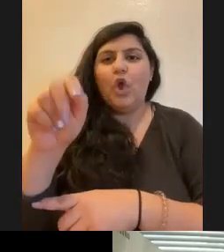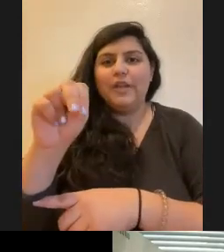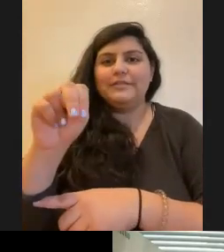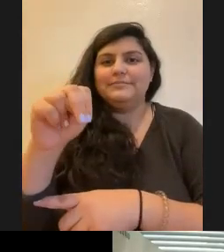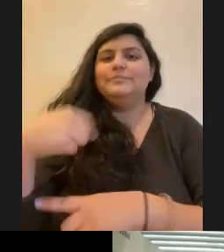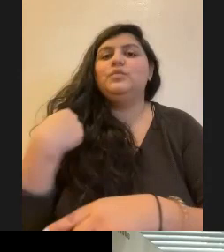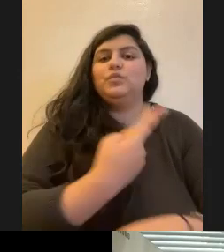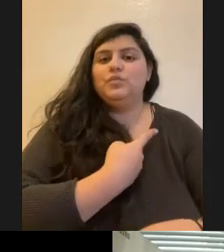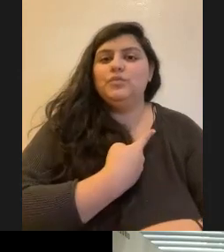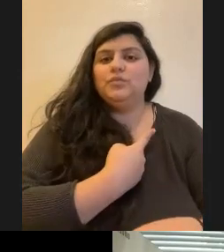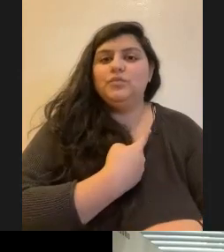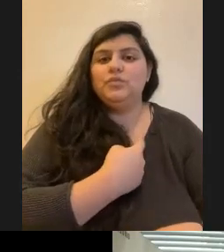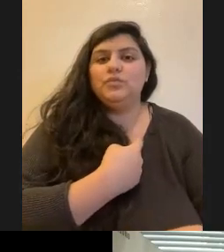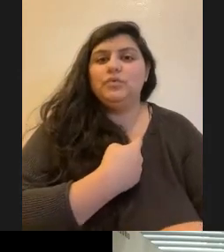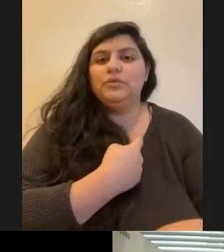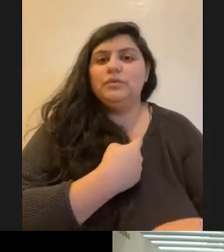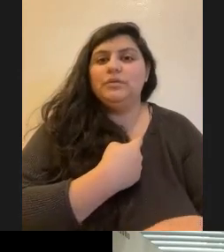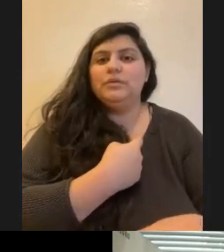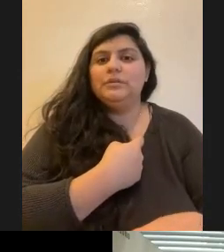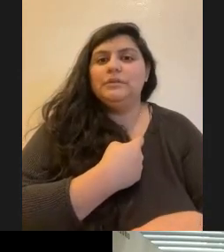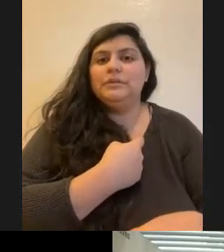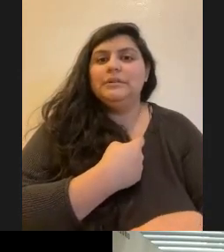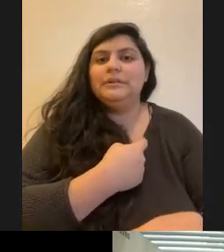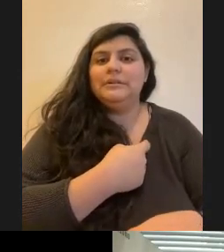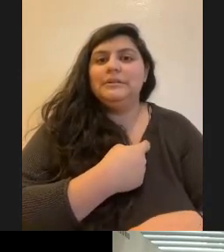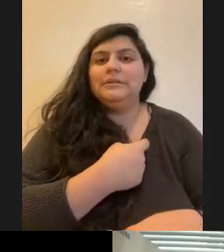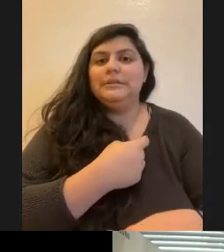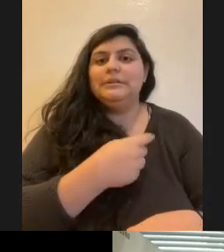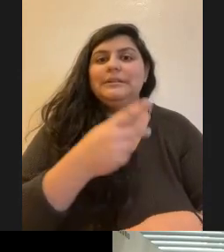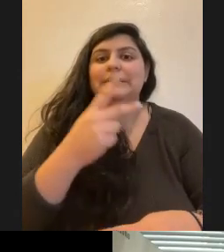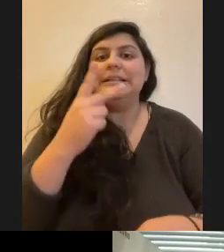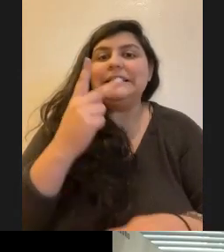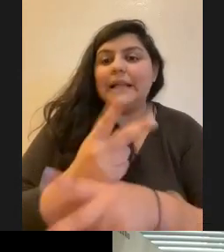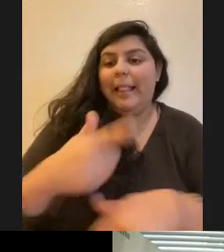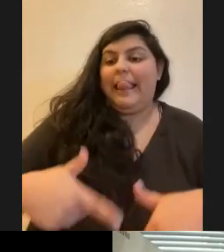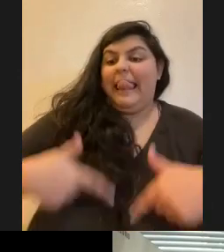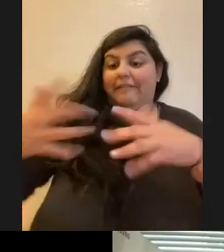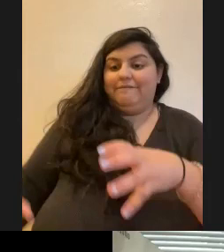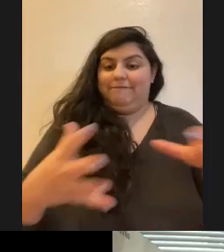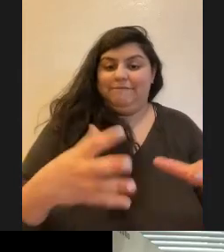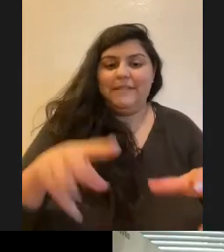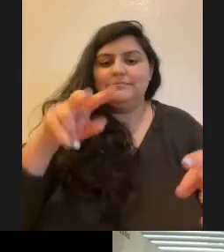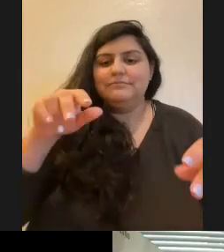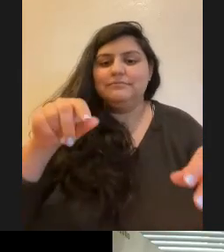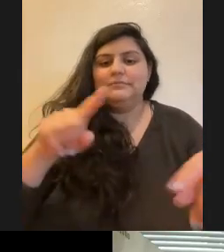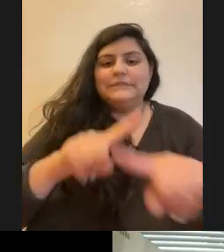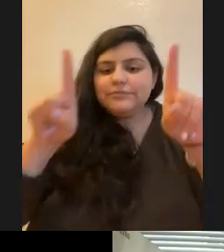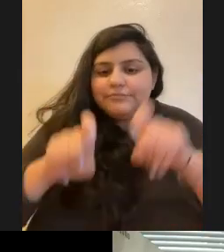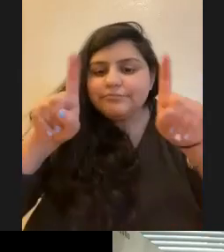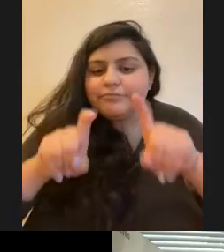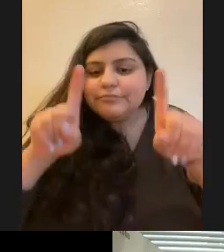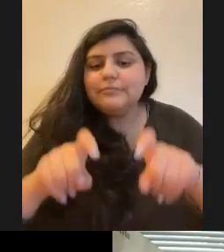we do is we either keep those zooplankton alive to do experiments on them. Like I do fecal pellet